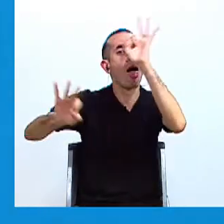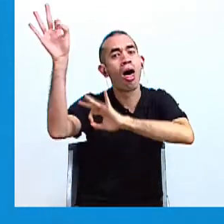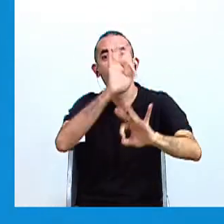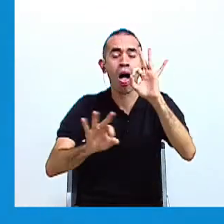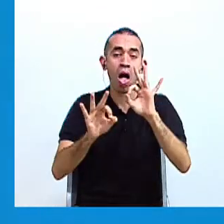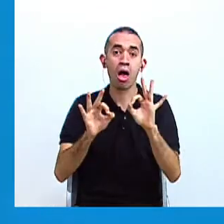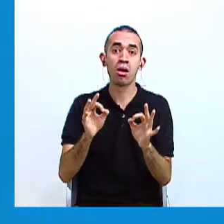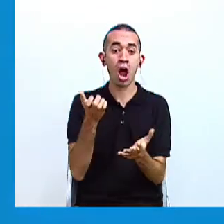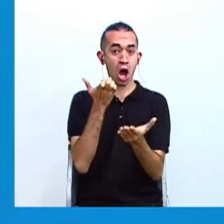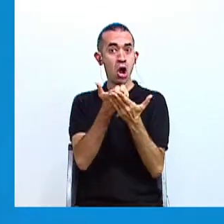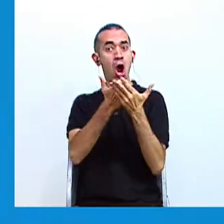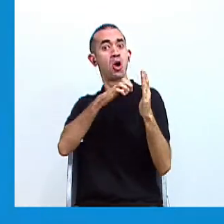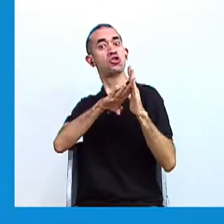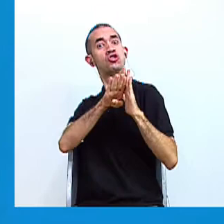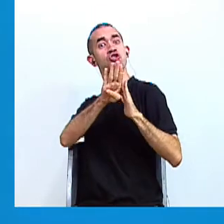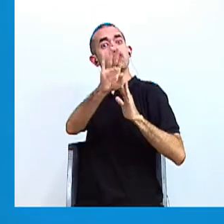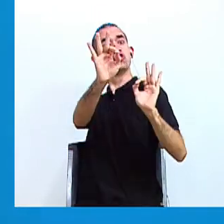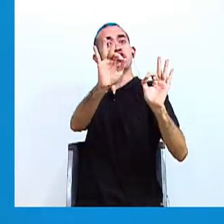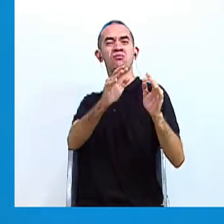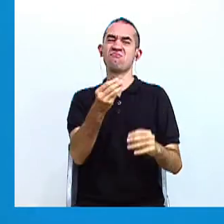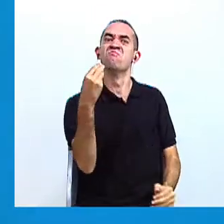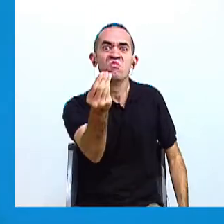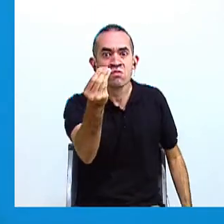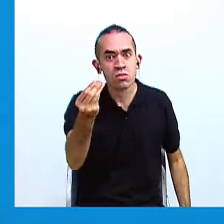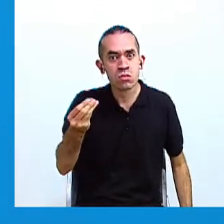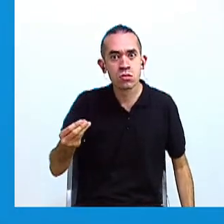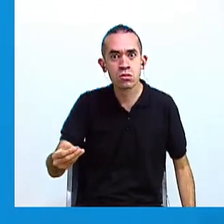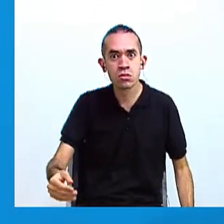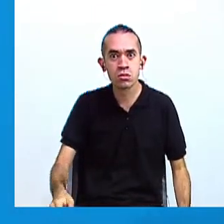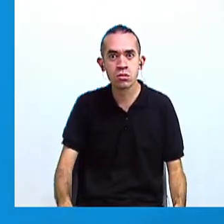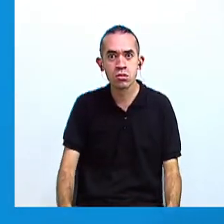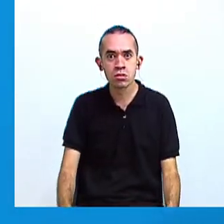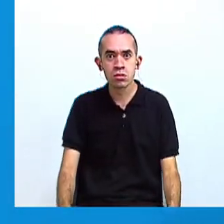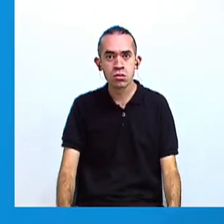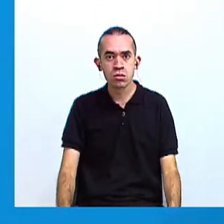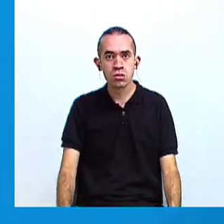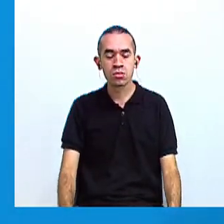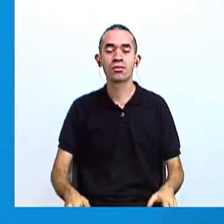eternal economic growth. How dare you?